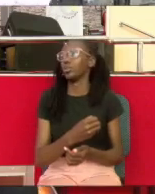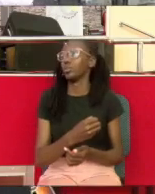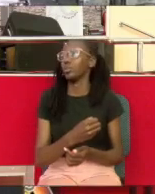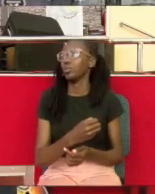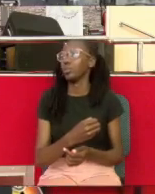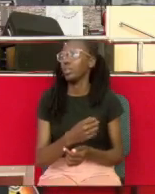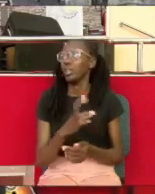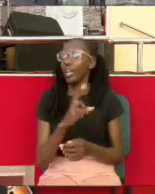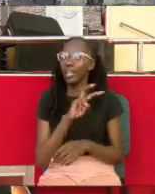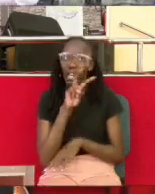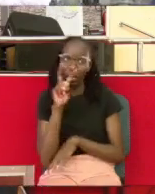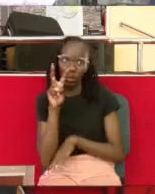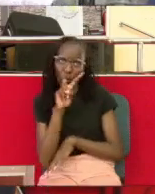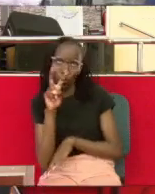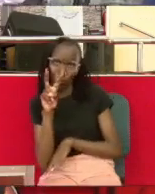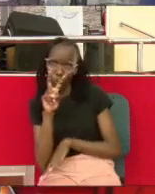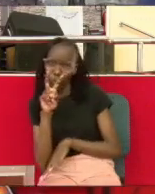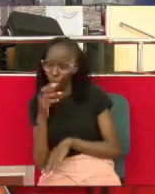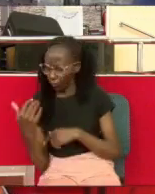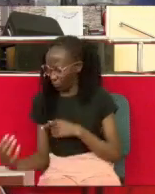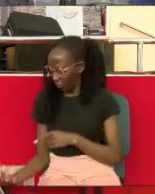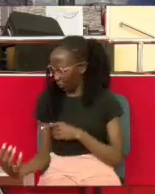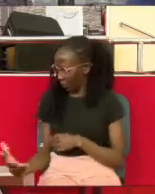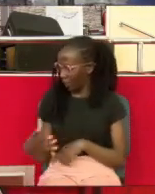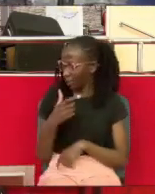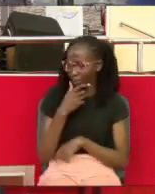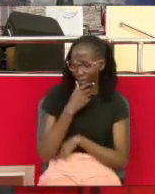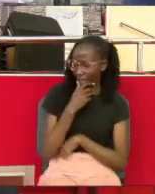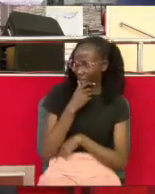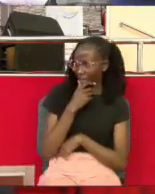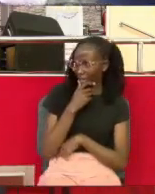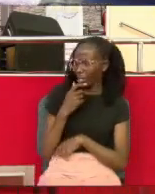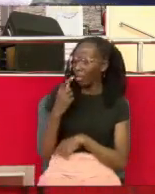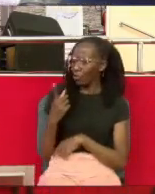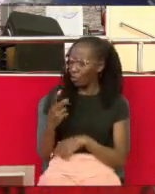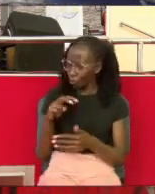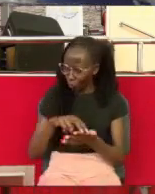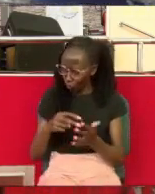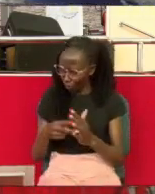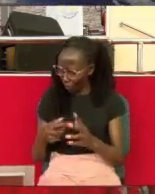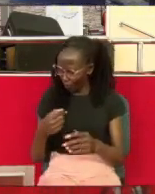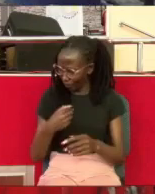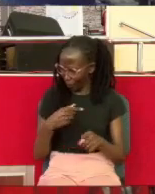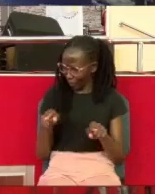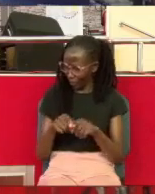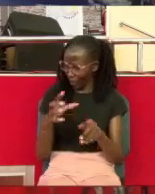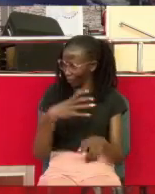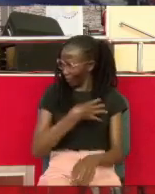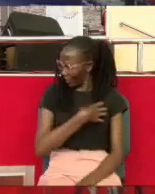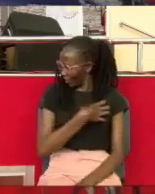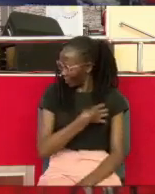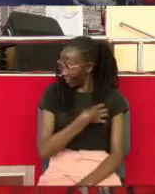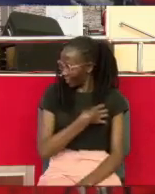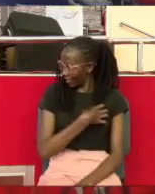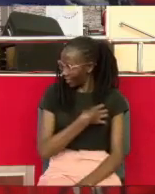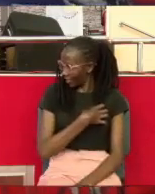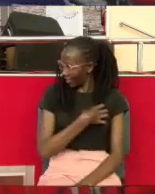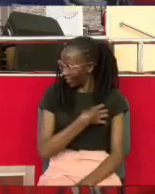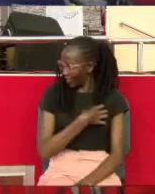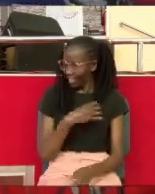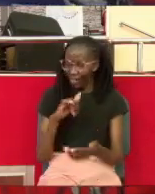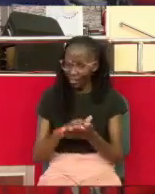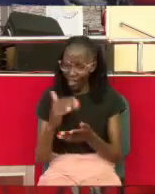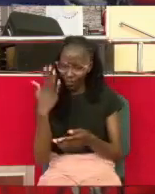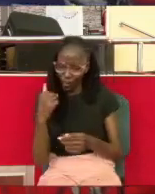And I looked at him and I wondered, do you mean I'm also wealthy? And that's why I took you to that